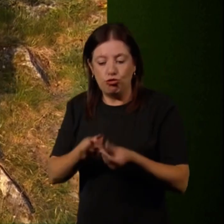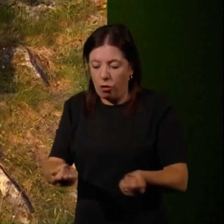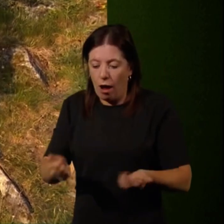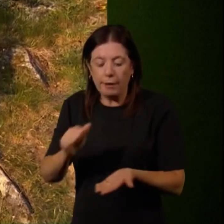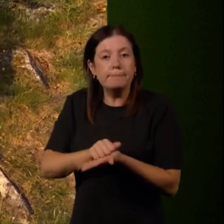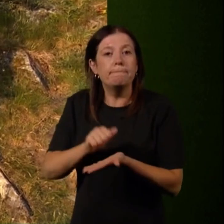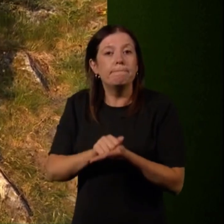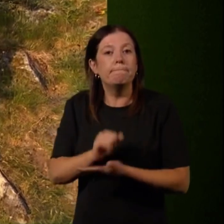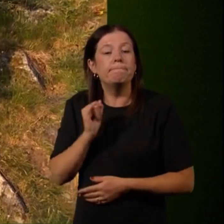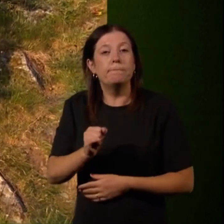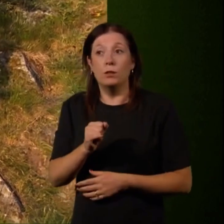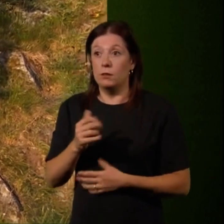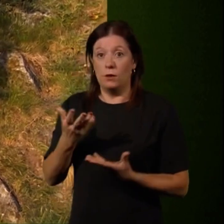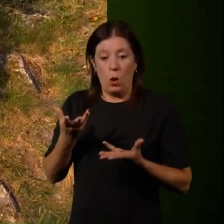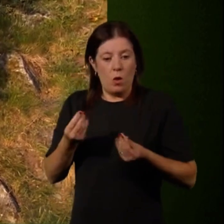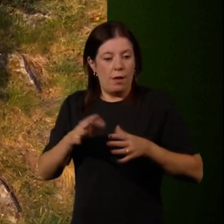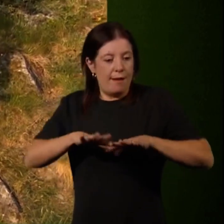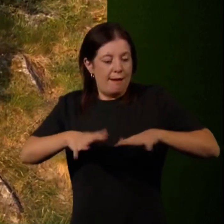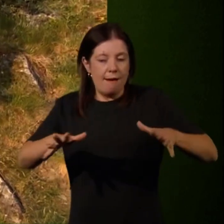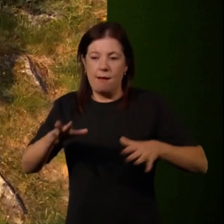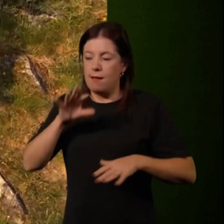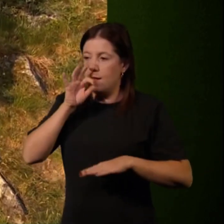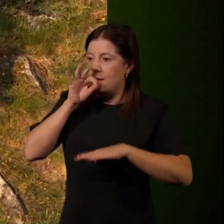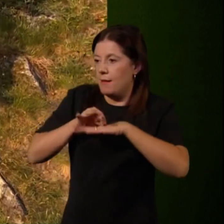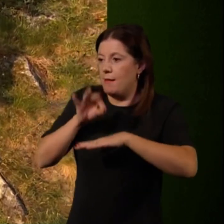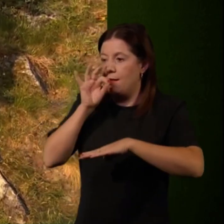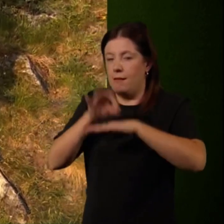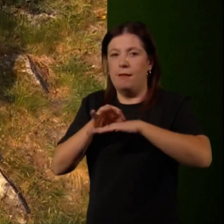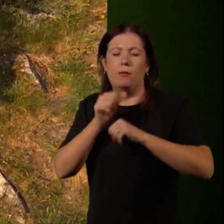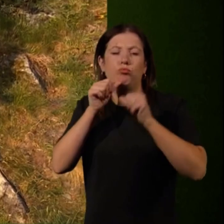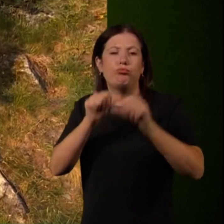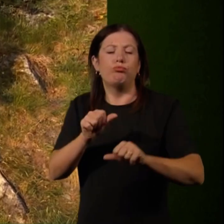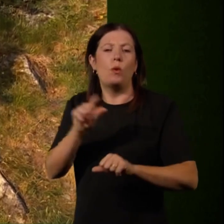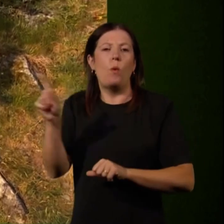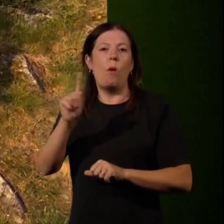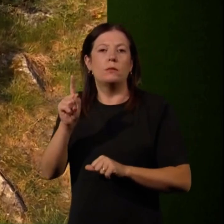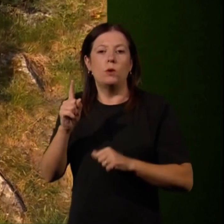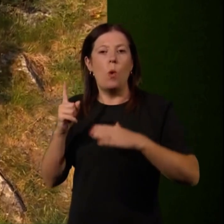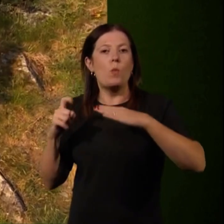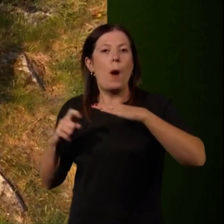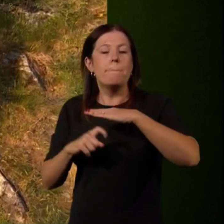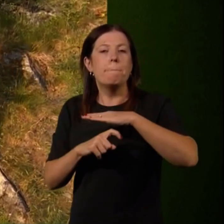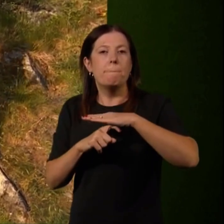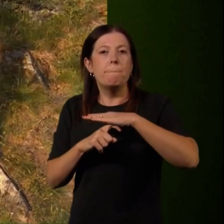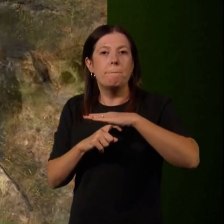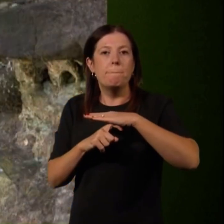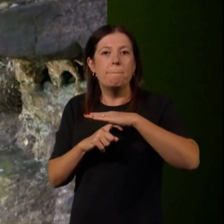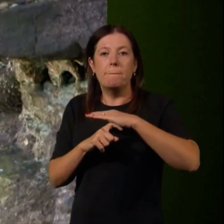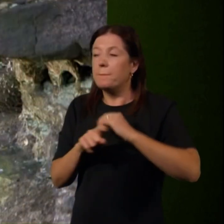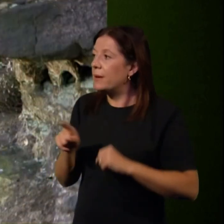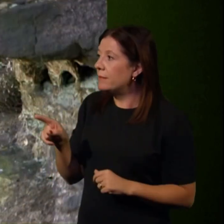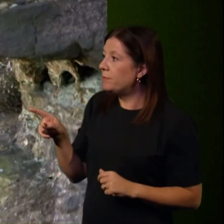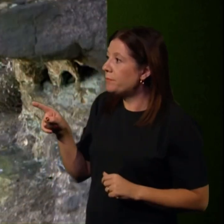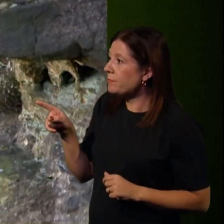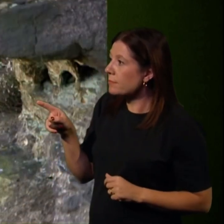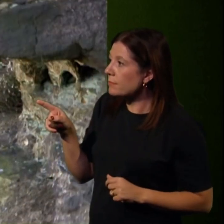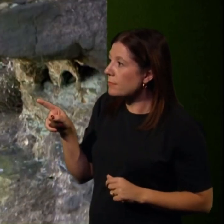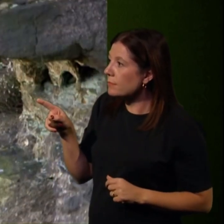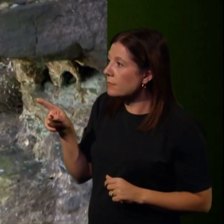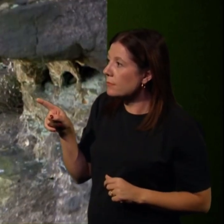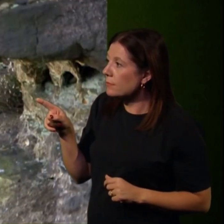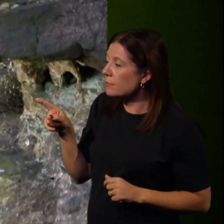the birds will be out foraging, and what they're really looking for are earthworms. And we should see that here when you can see them out